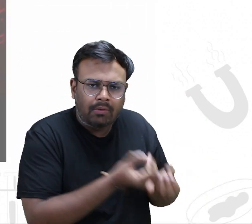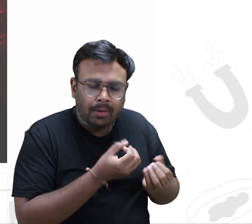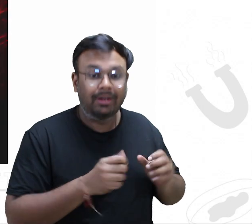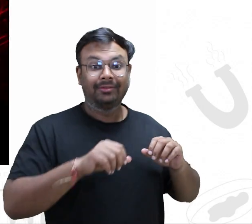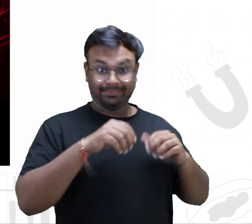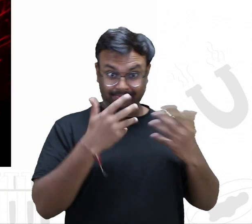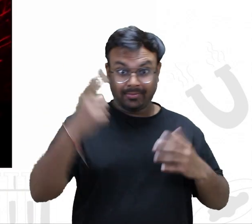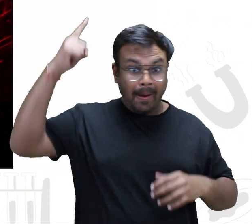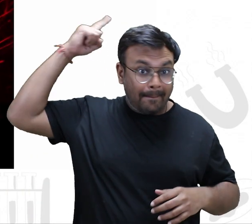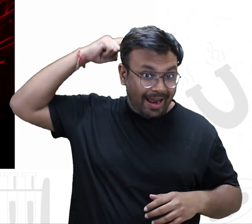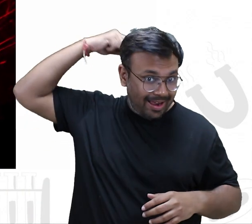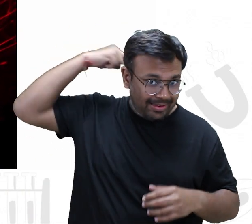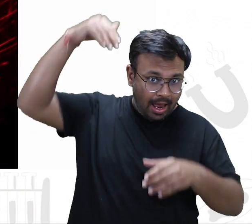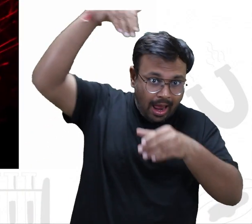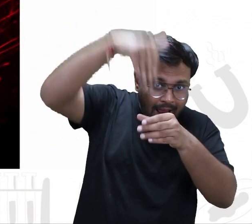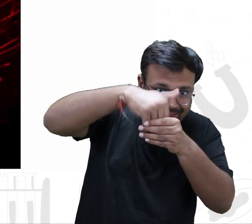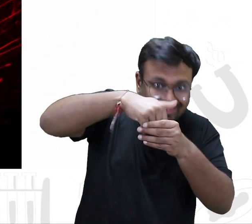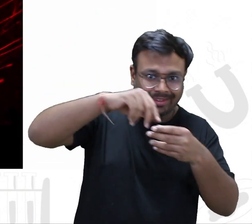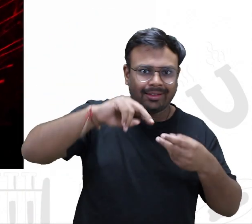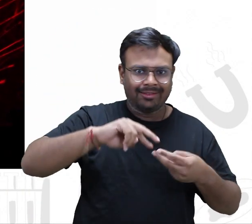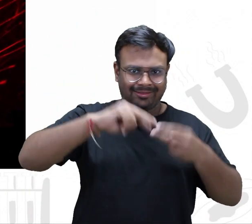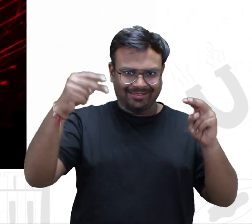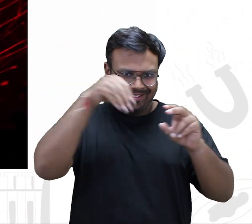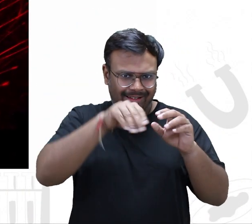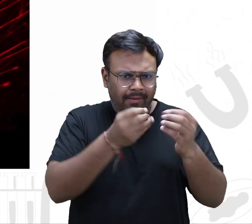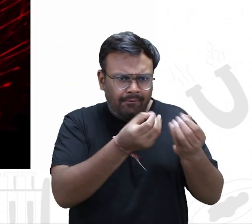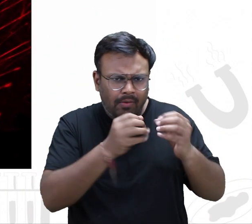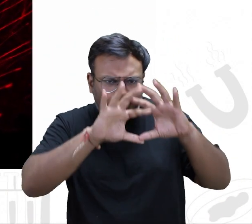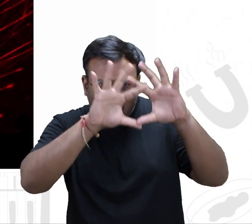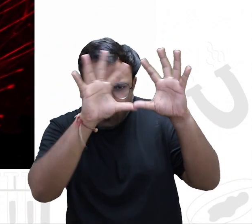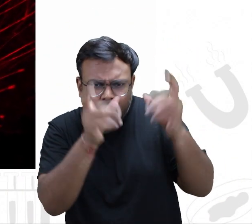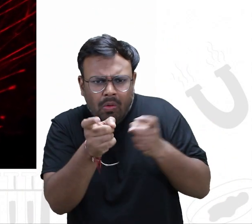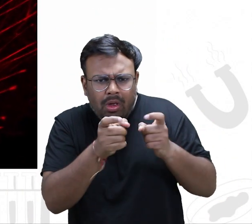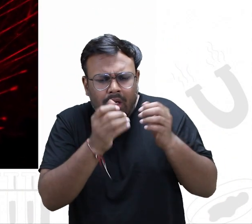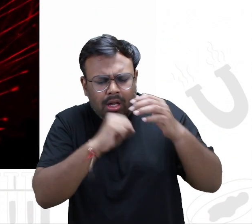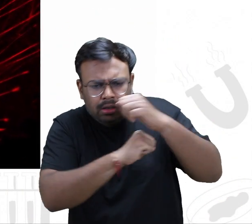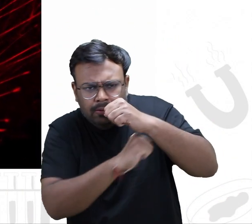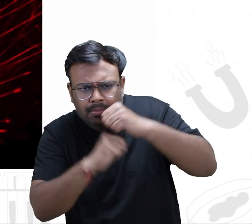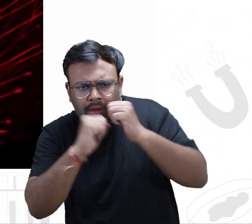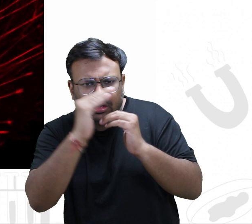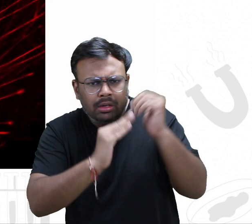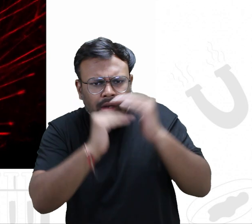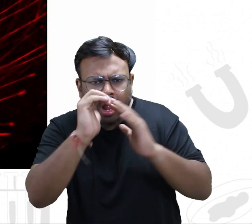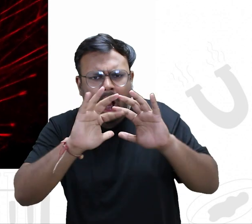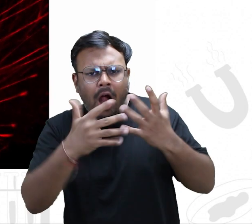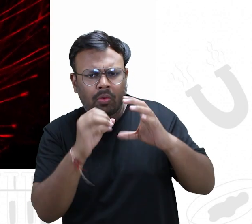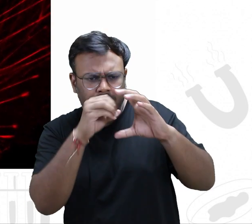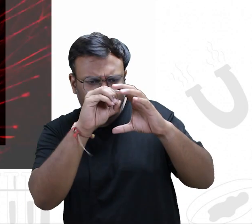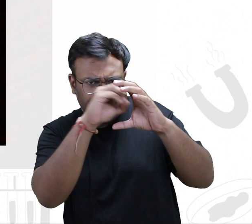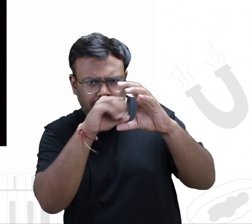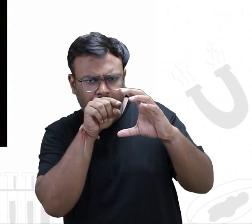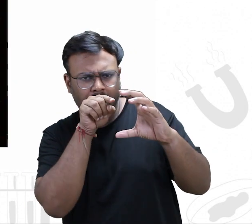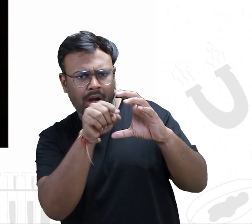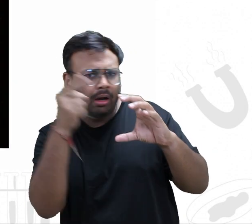cells from the pre-implantation embryos and the induced pluripotent stem cells are powerful models to study the fundamental mechanisms involved in the